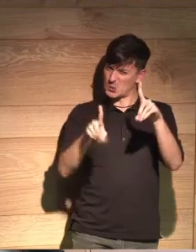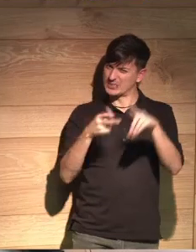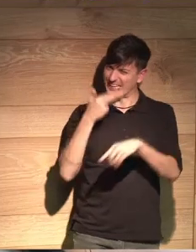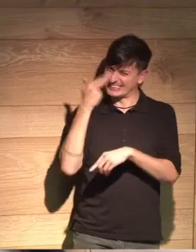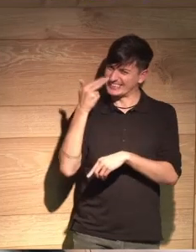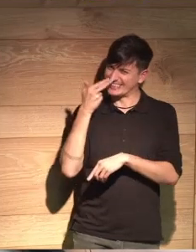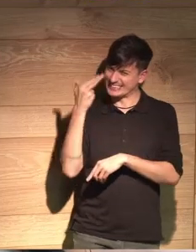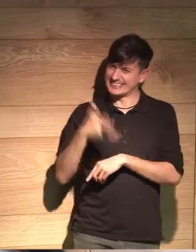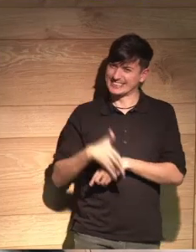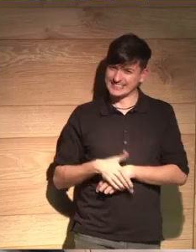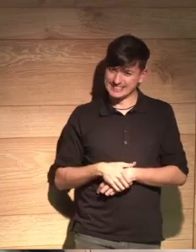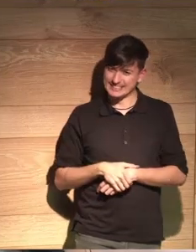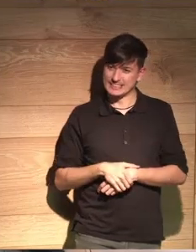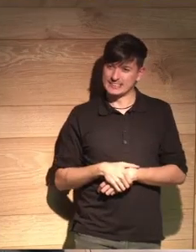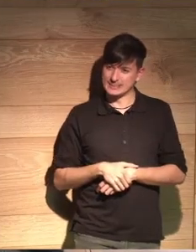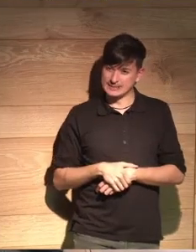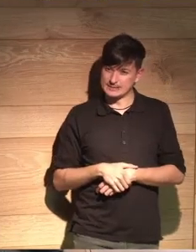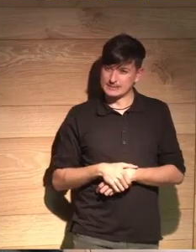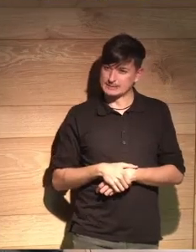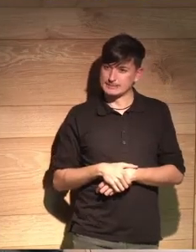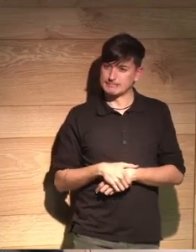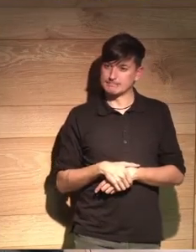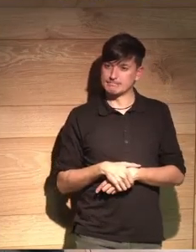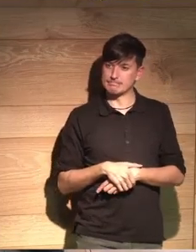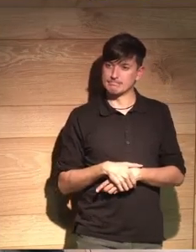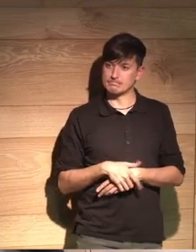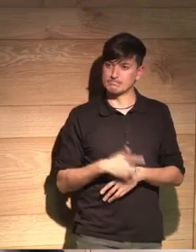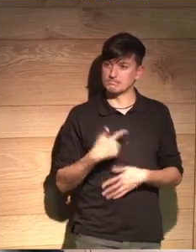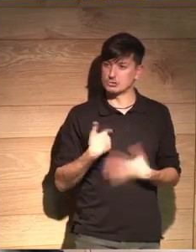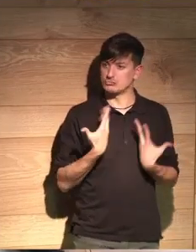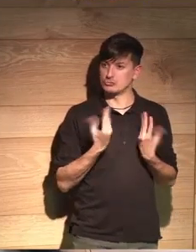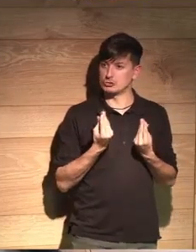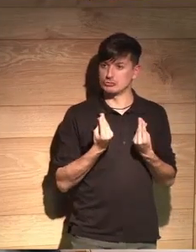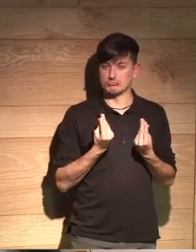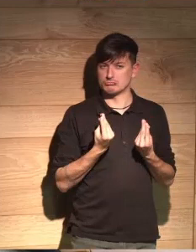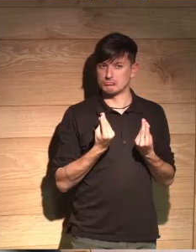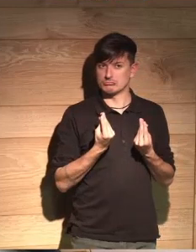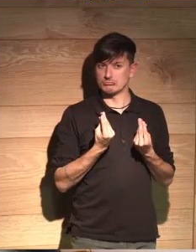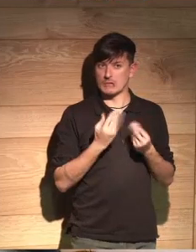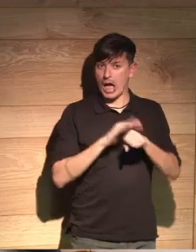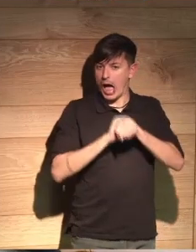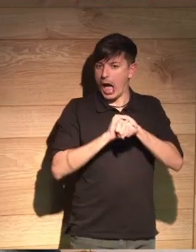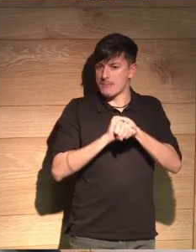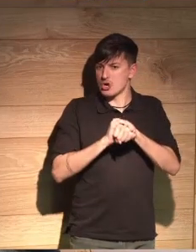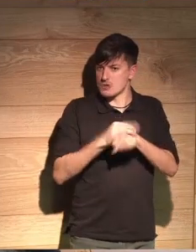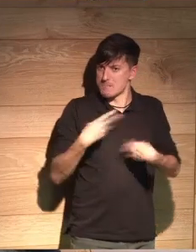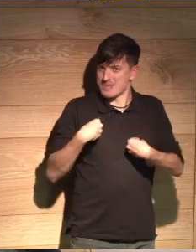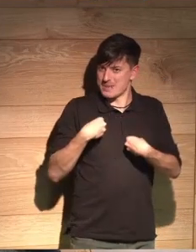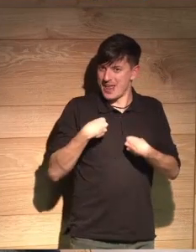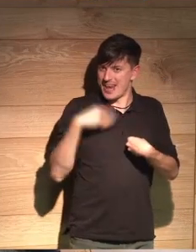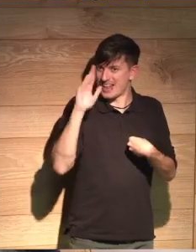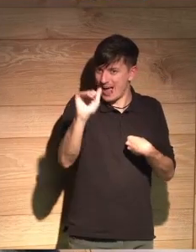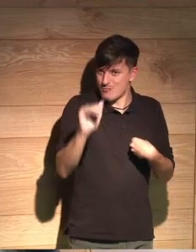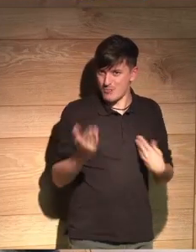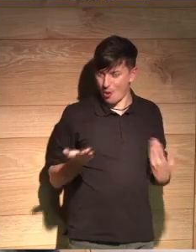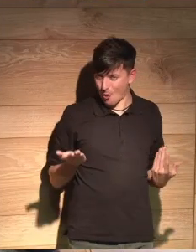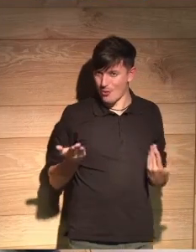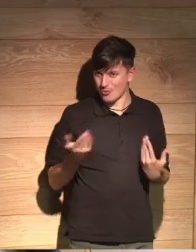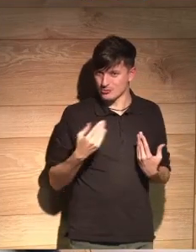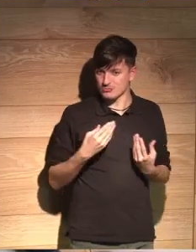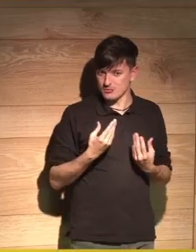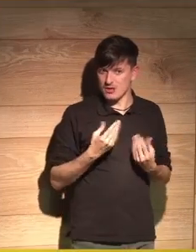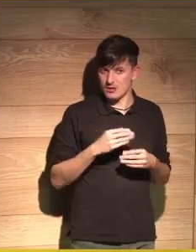It's an interesting question. Well, I have many people in the countryside that are not cavemen, as he